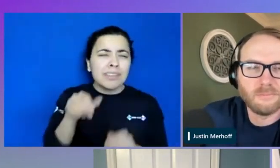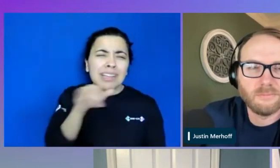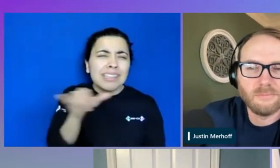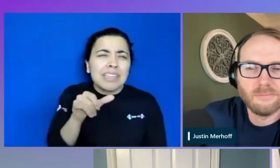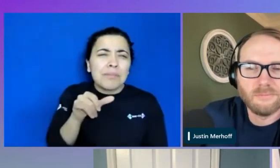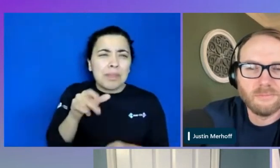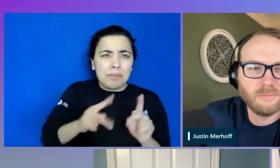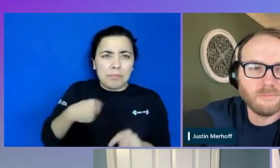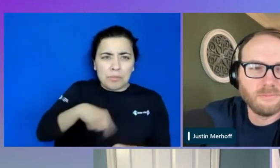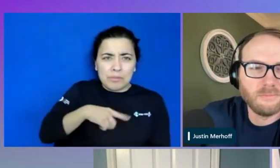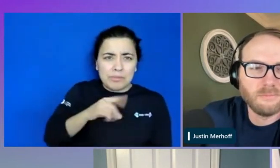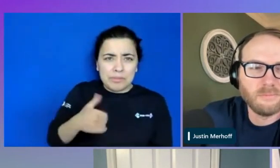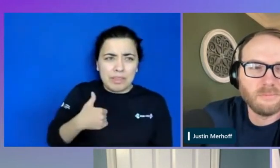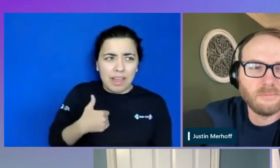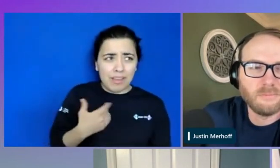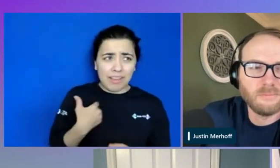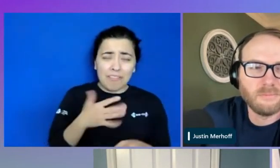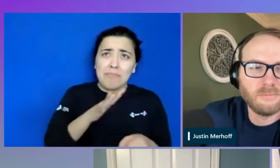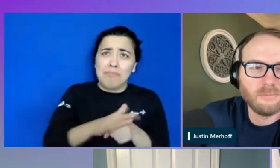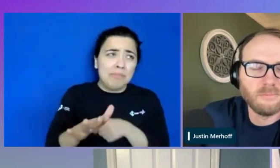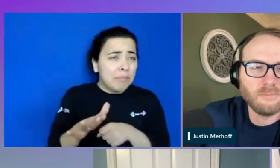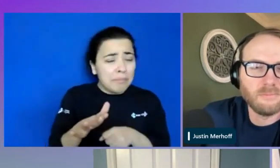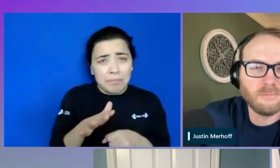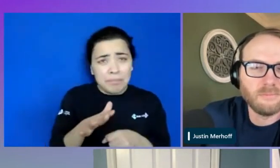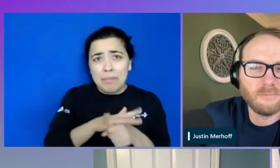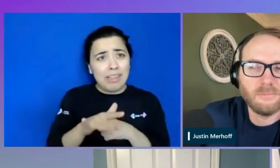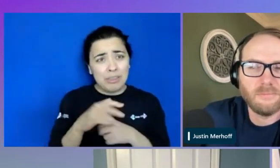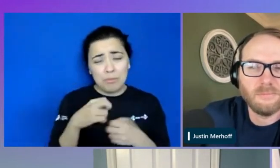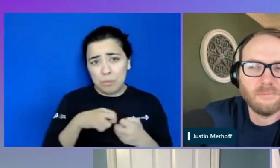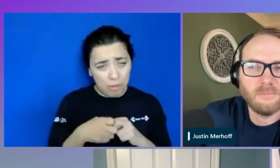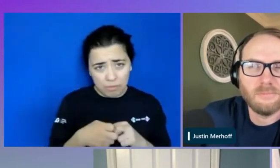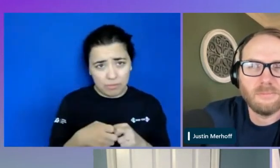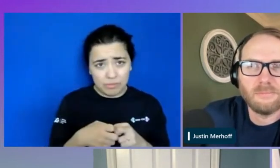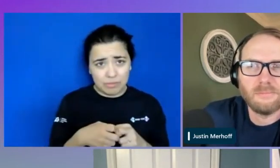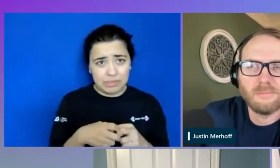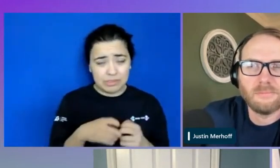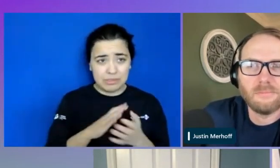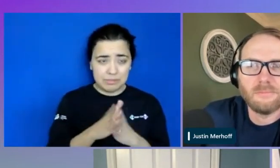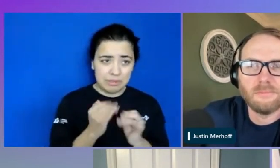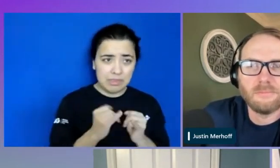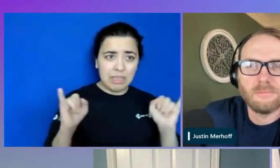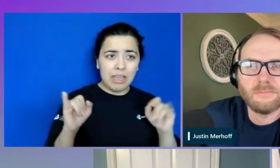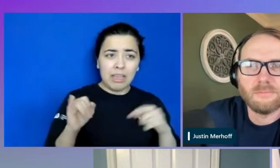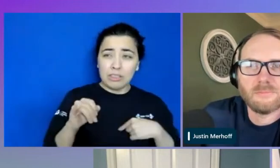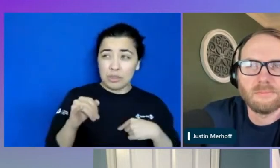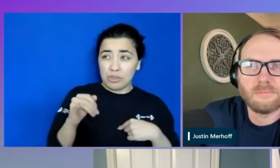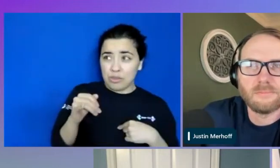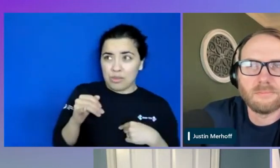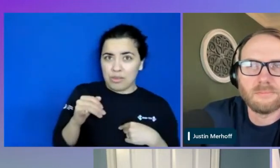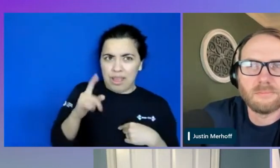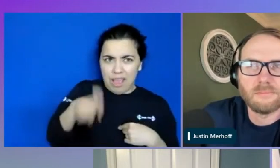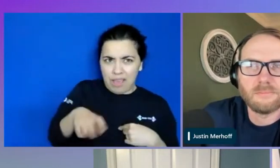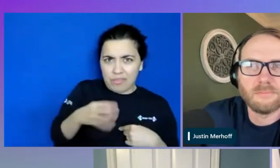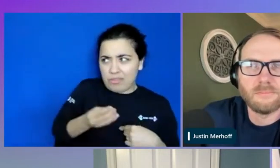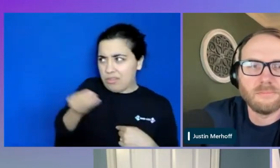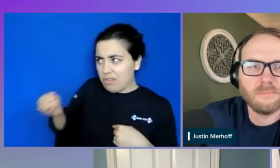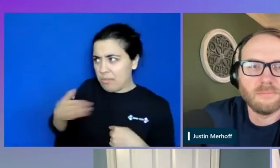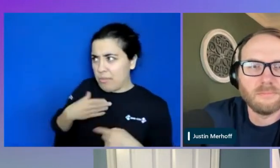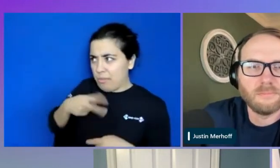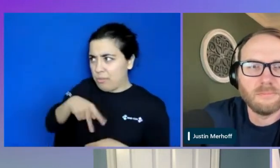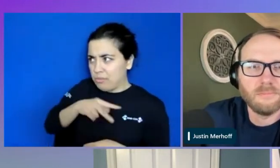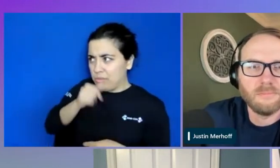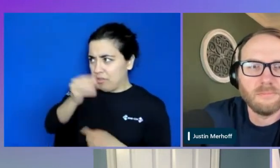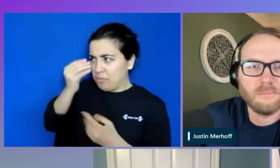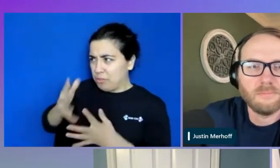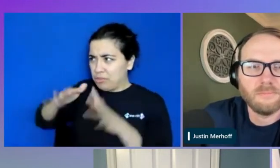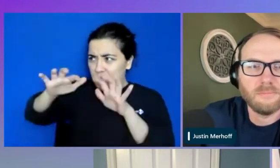enough problems being independent. So having to give someone your personal information to help, log into a website, that's such